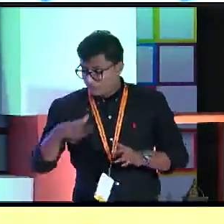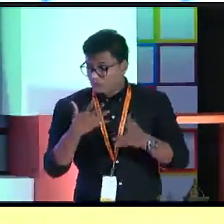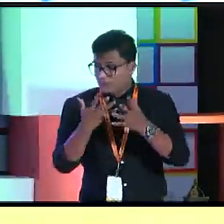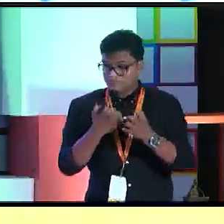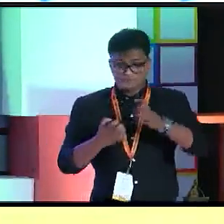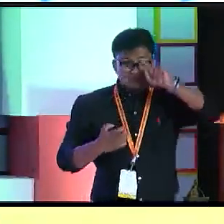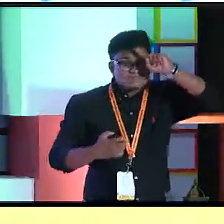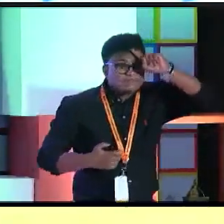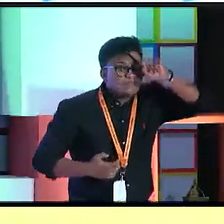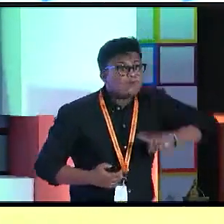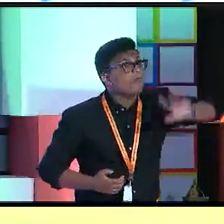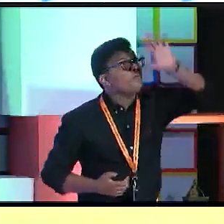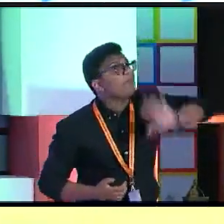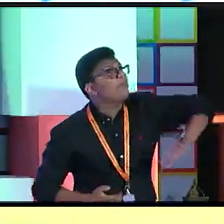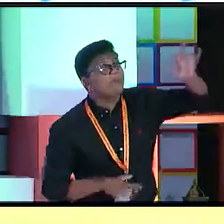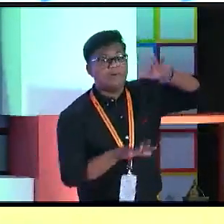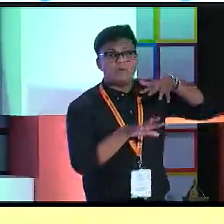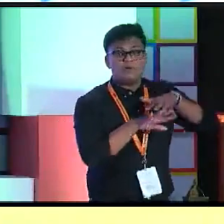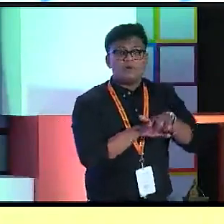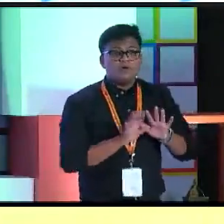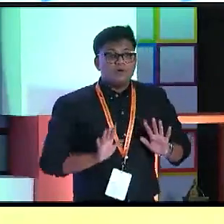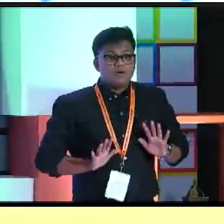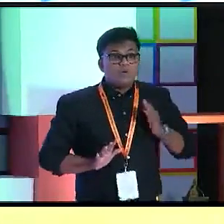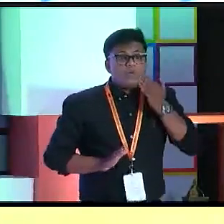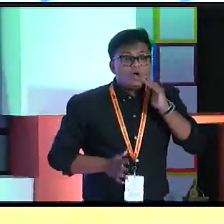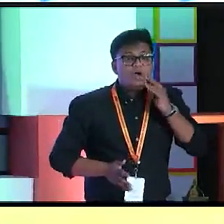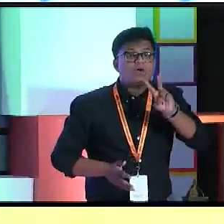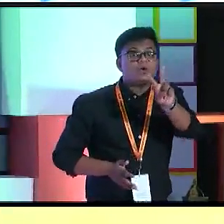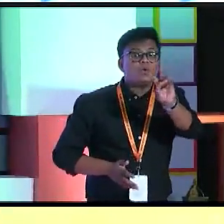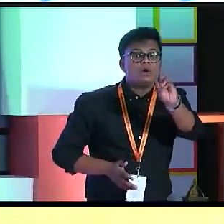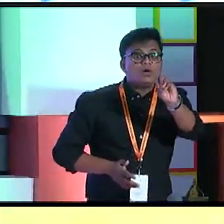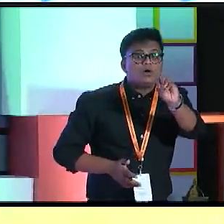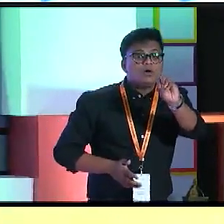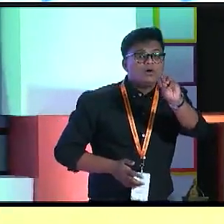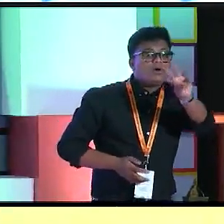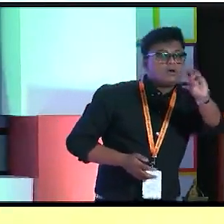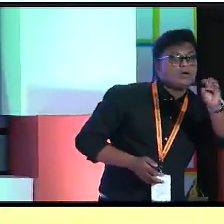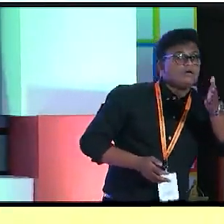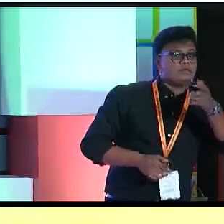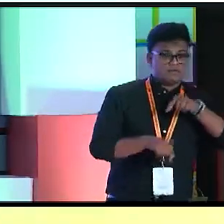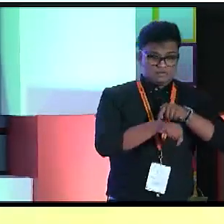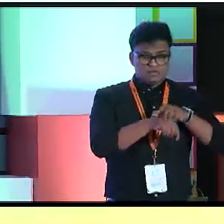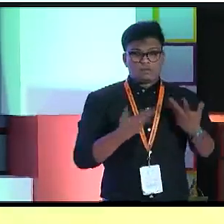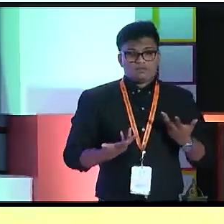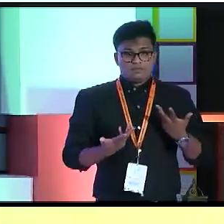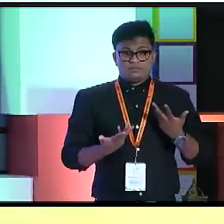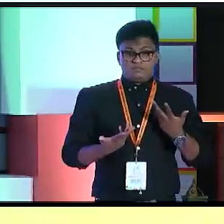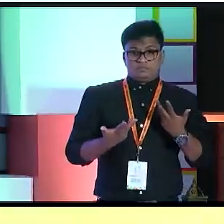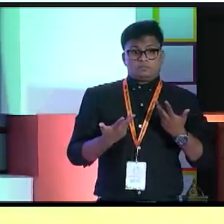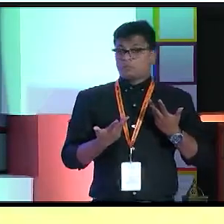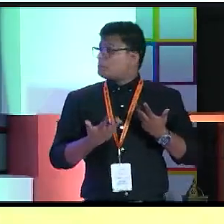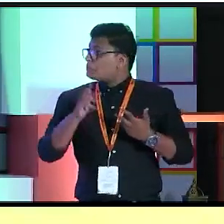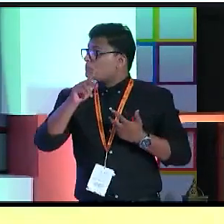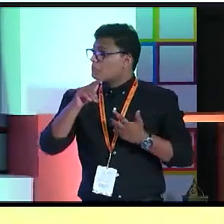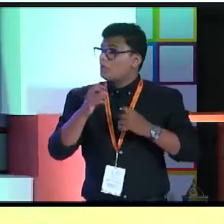India inclusive in the true sense by the year 2030. And this is like touching 1.3